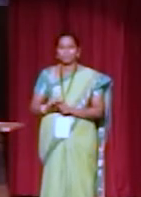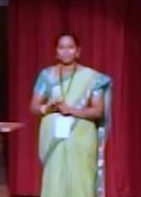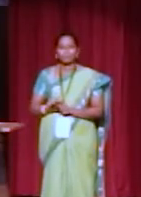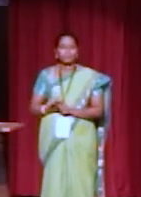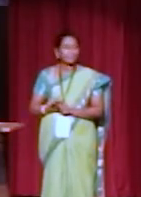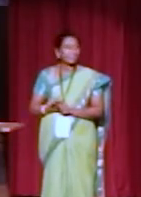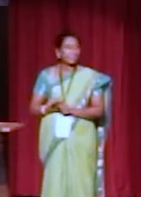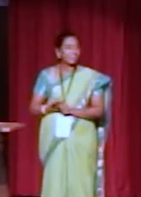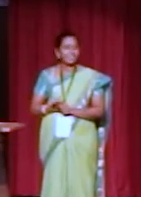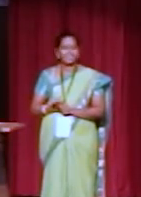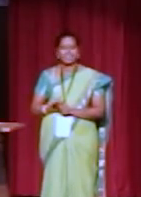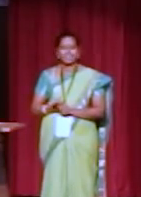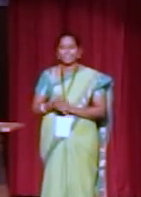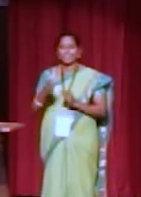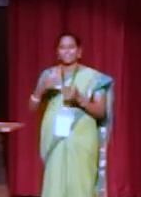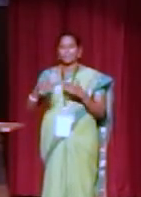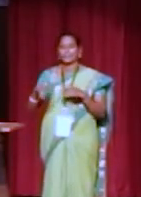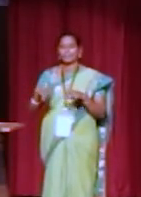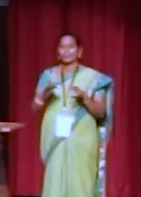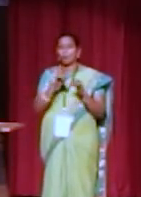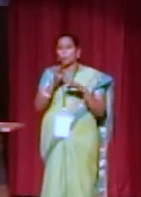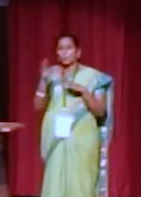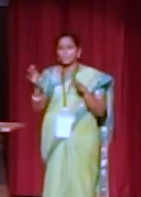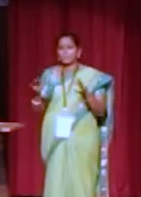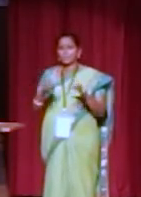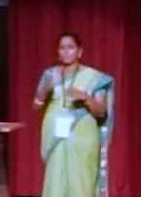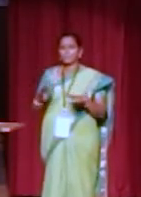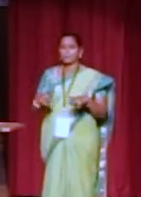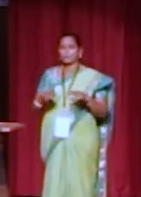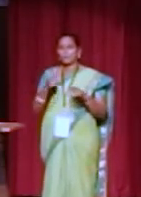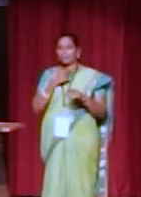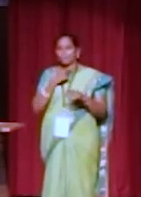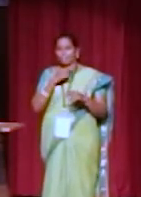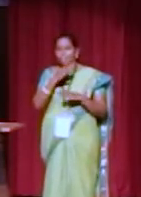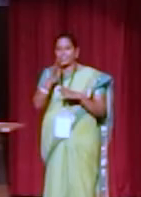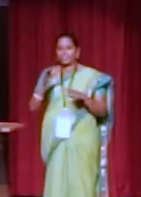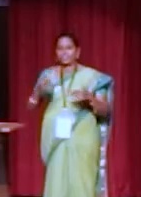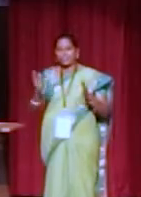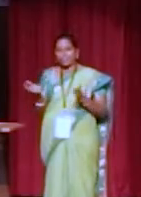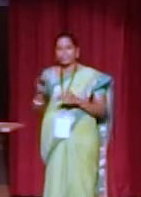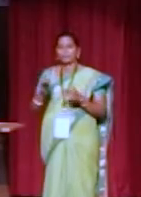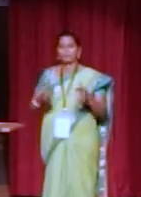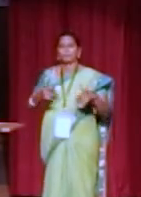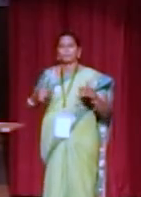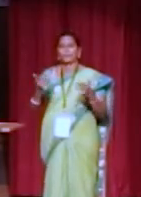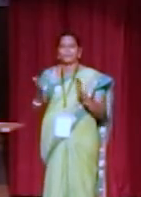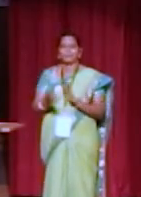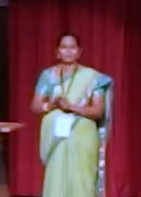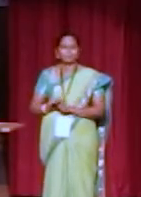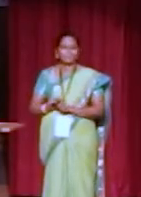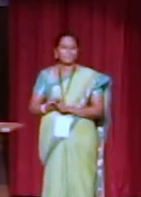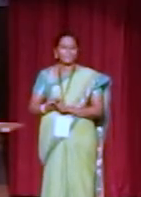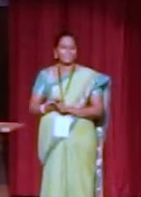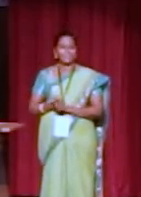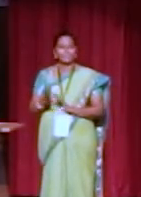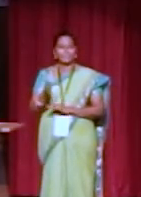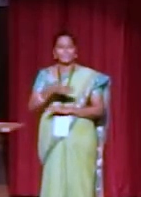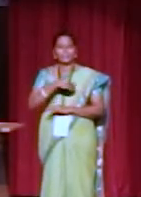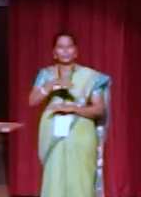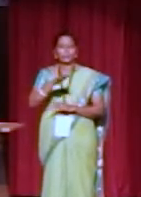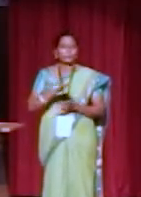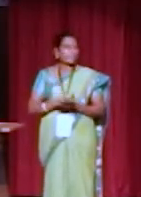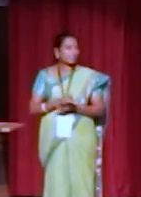will learn things and they will make it complicated. They will do interesting stuff. You just let them play. And I think when we can do